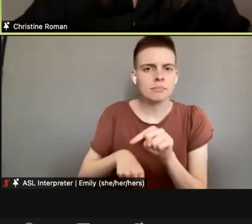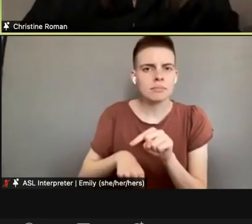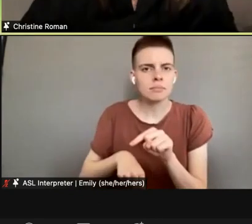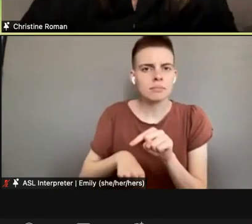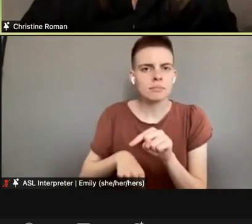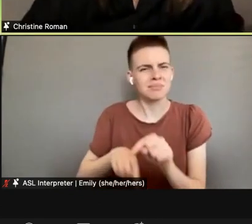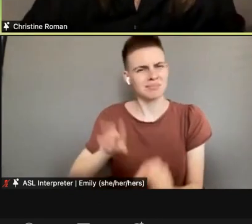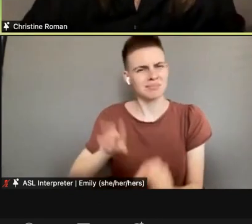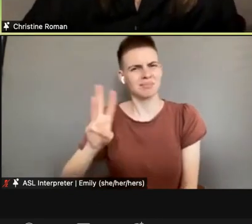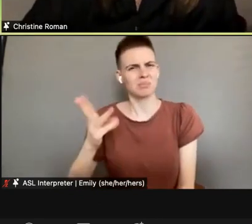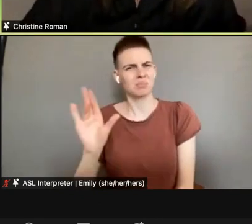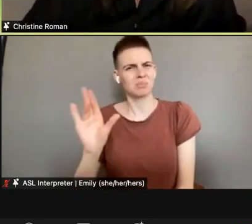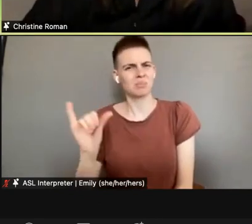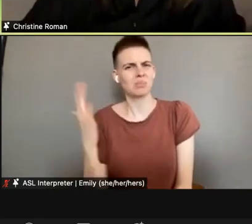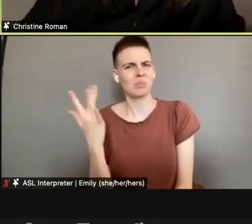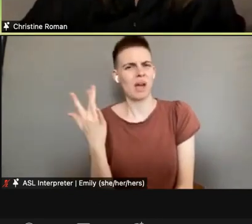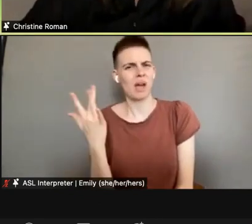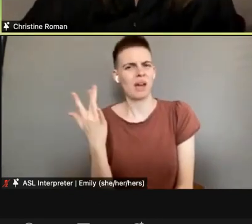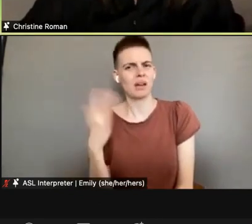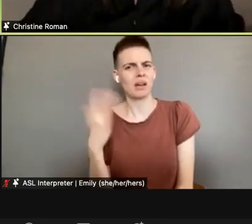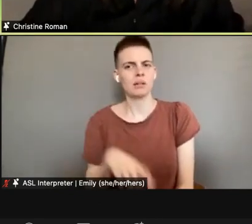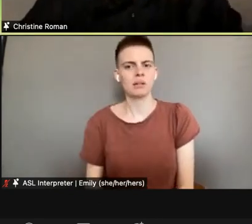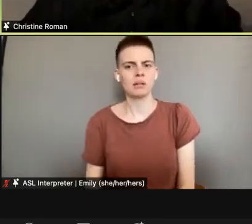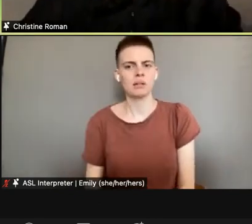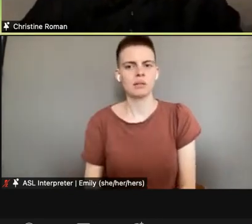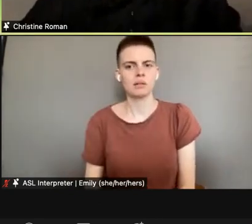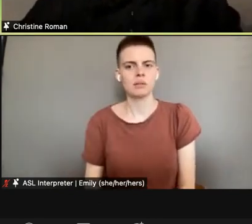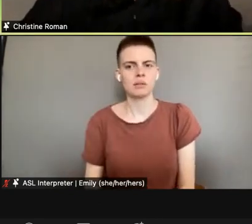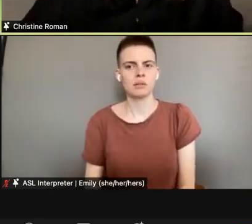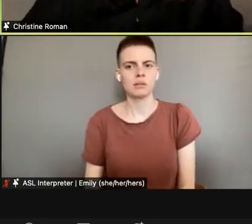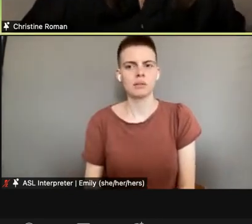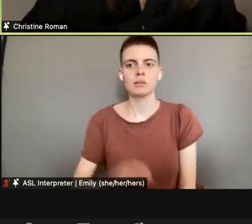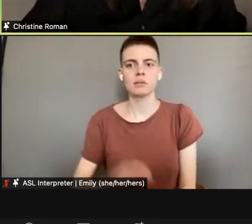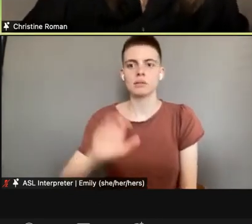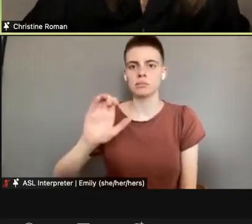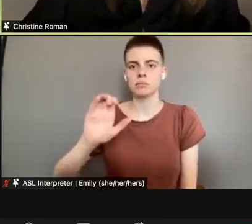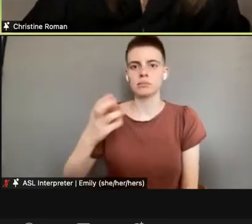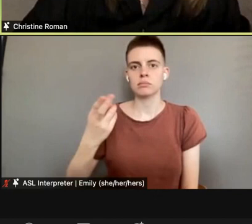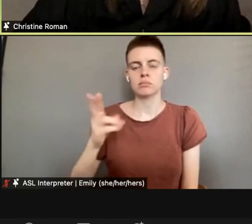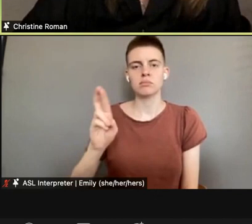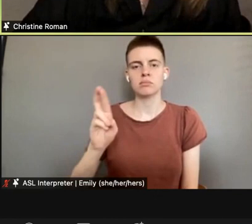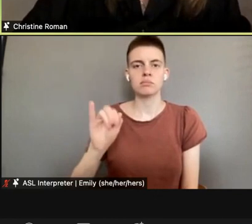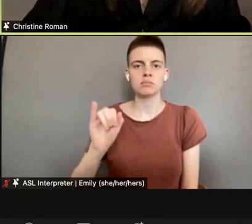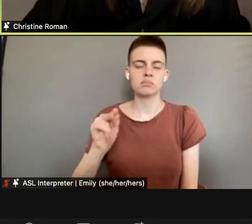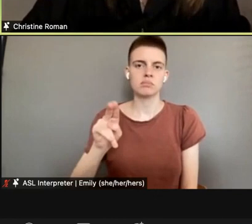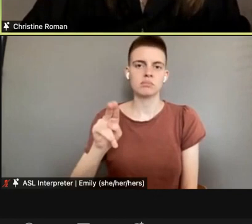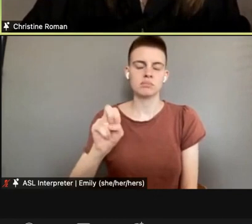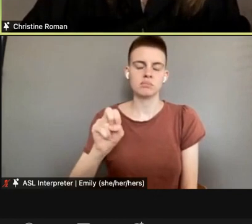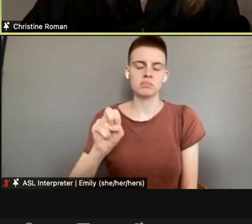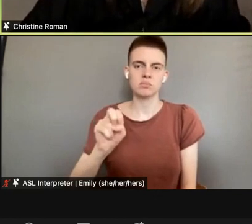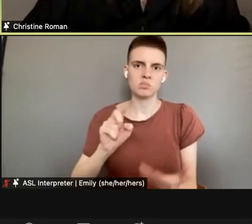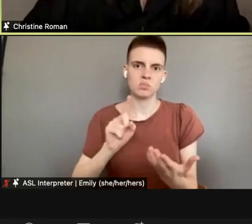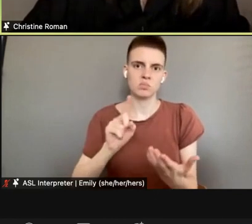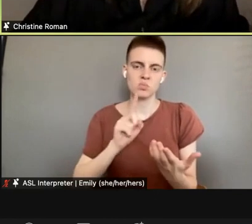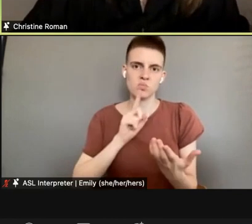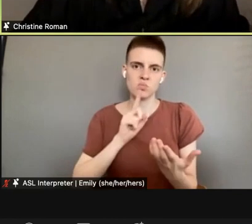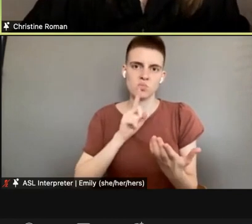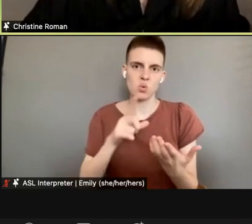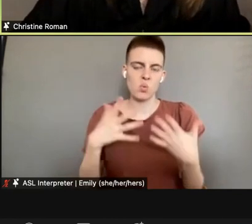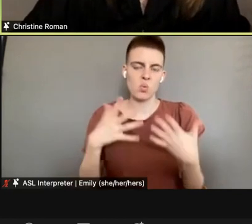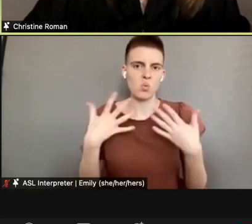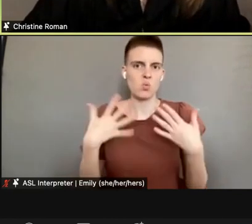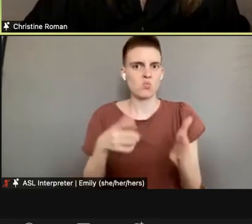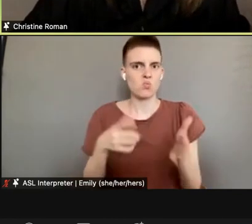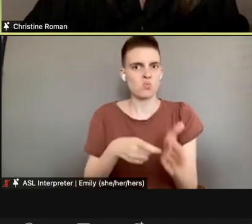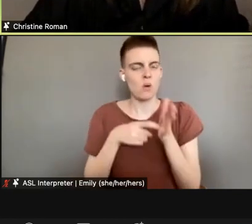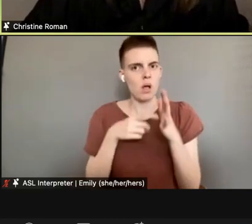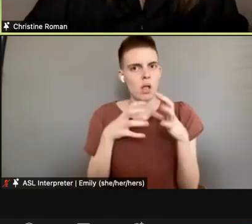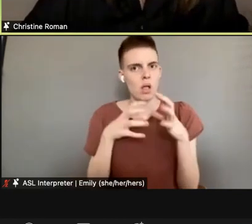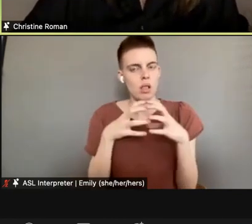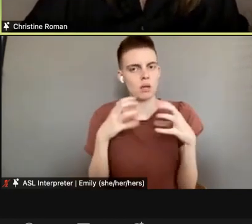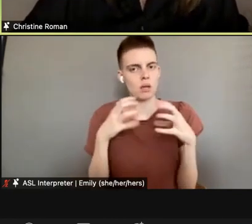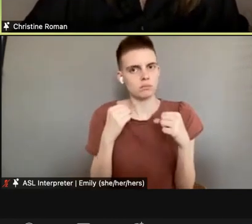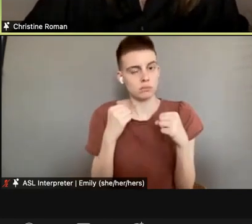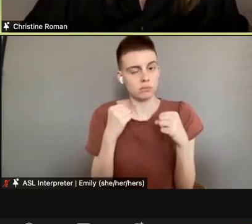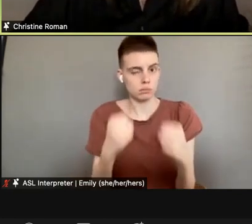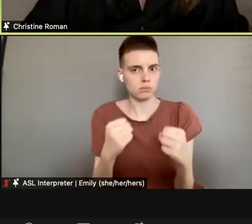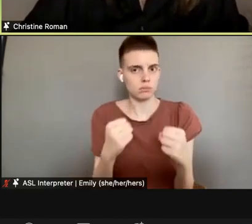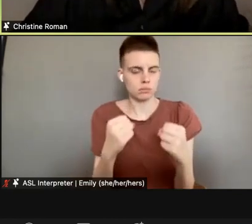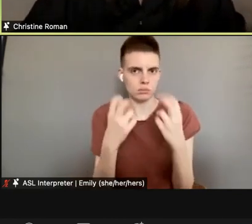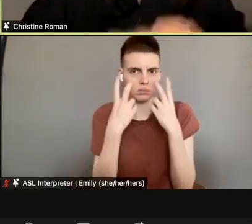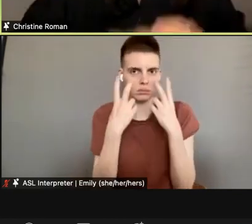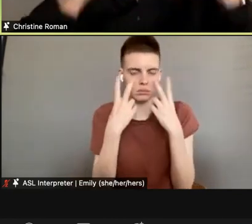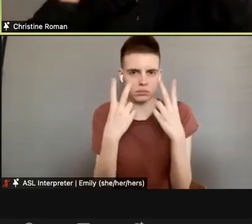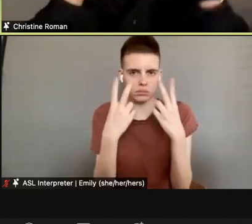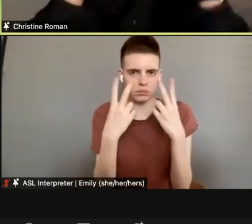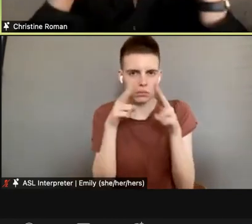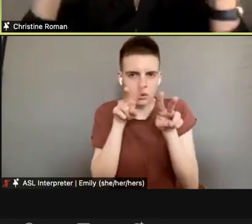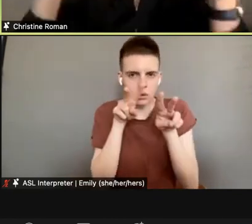Well, that's a pretty significant detail. You have to have a lot of ventral stream vision, detail vision,